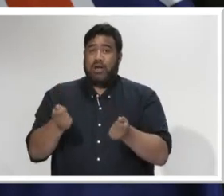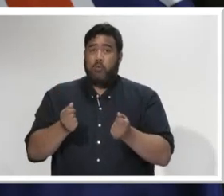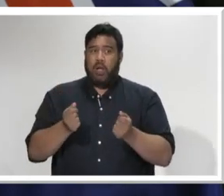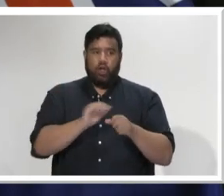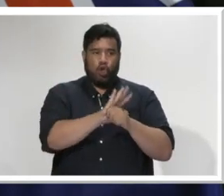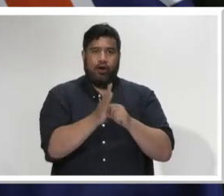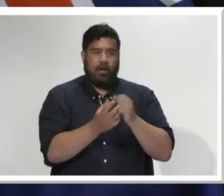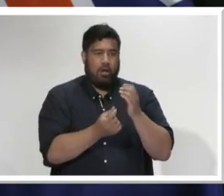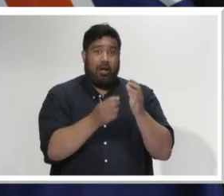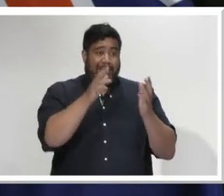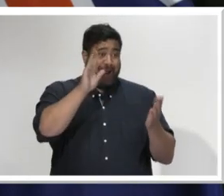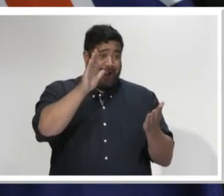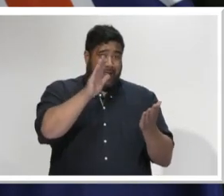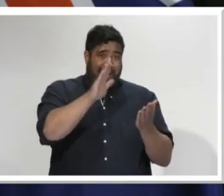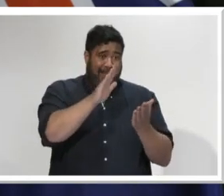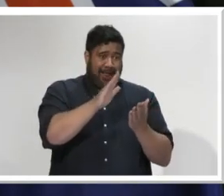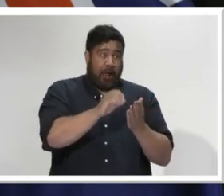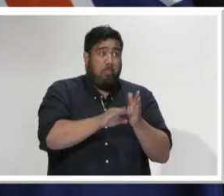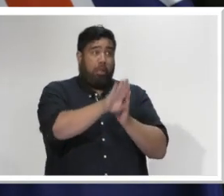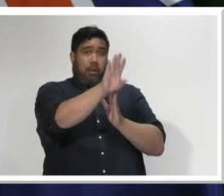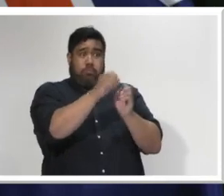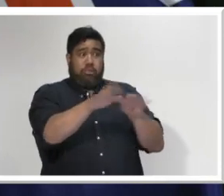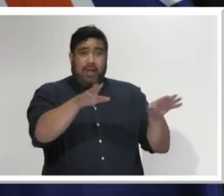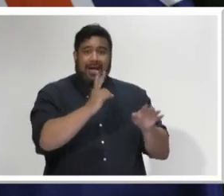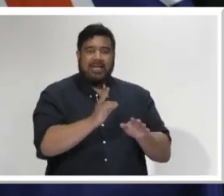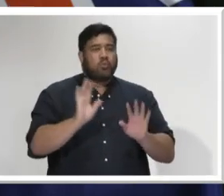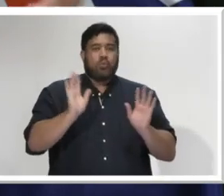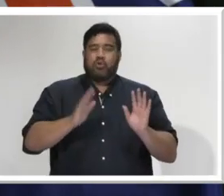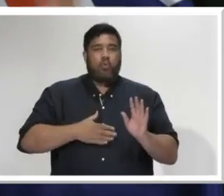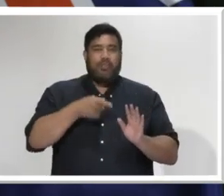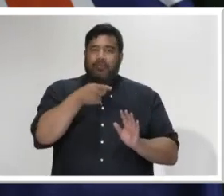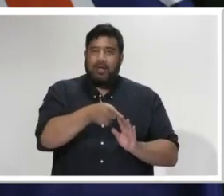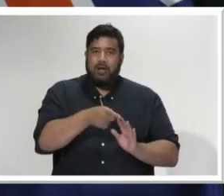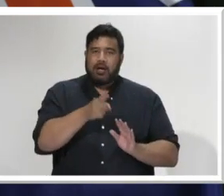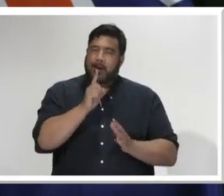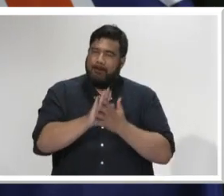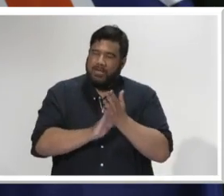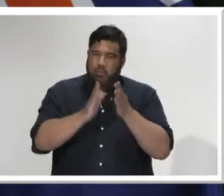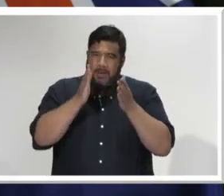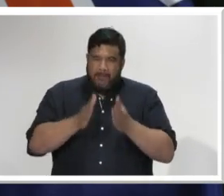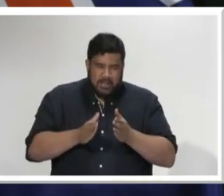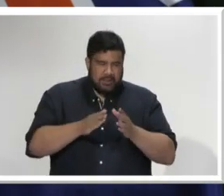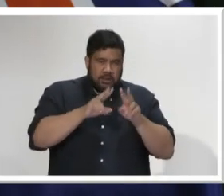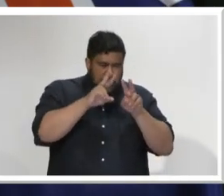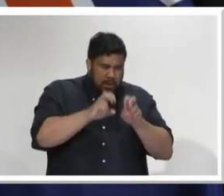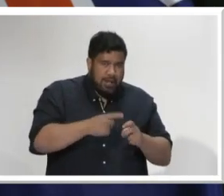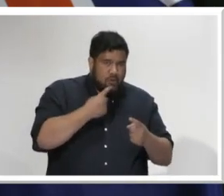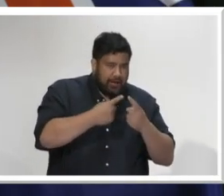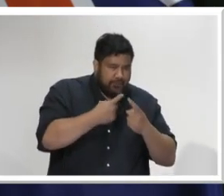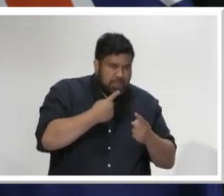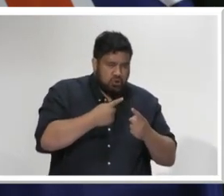lockdown. So that means that we will be considering seriously all of the data and information that we present daily to